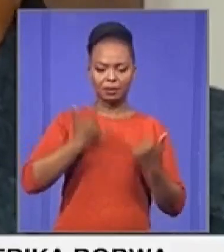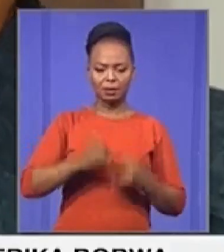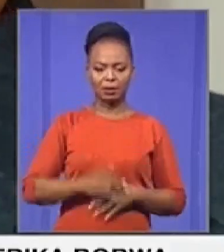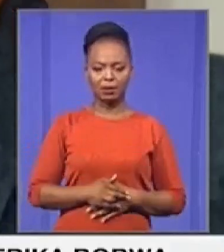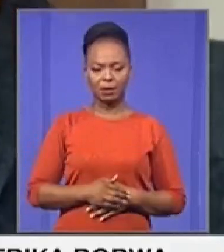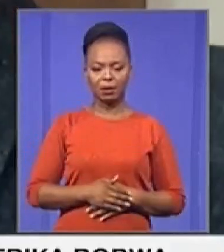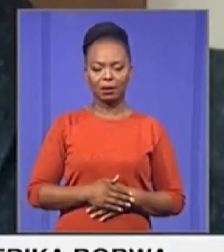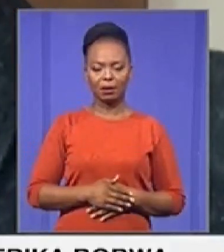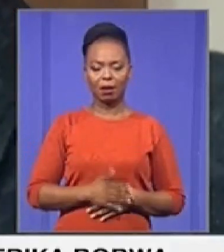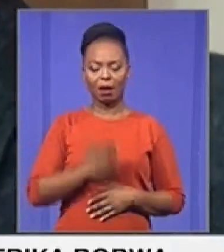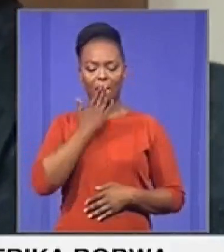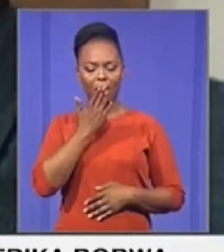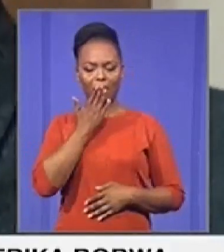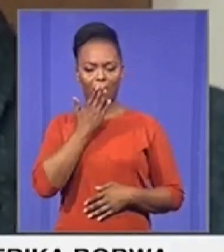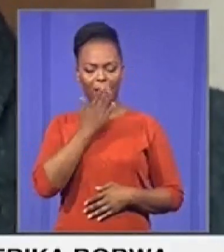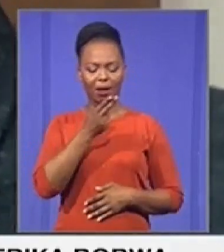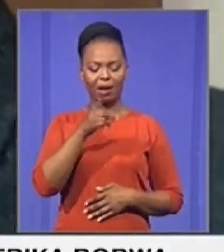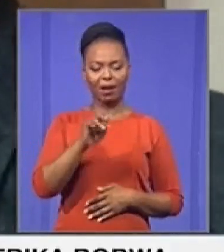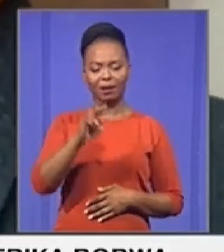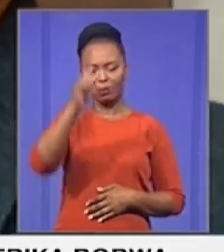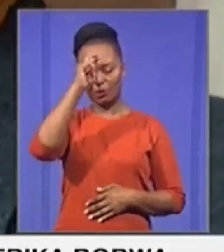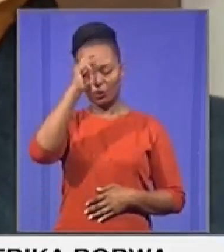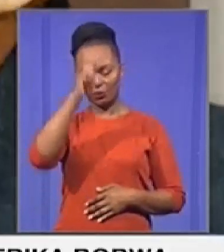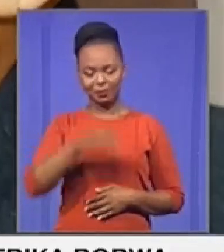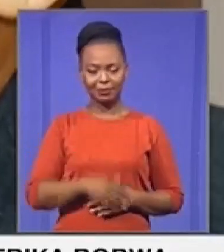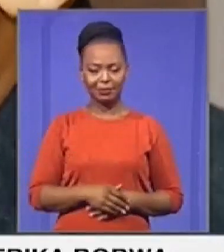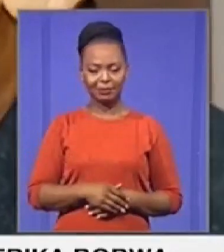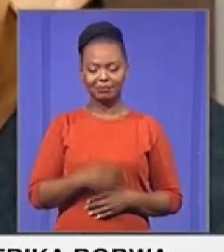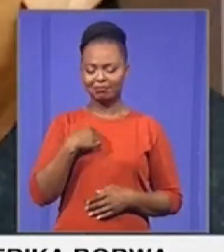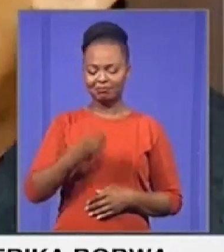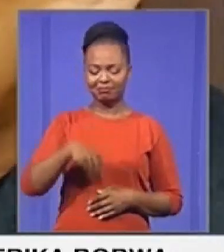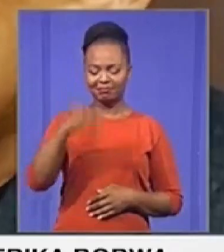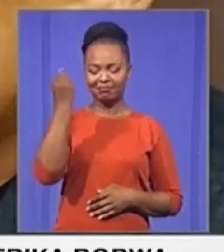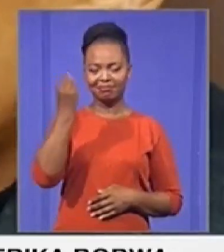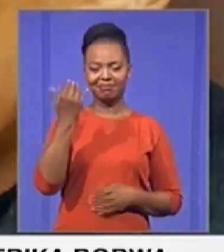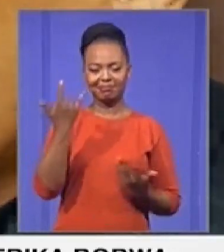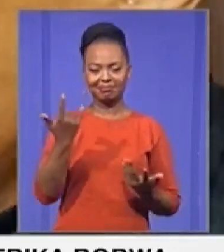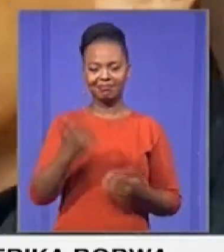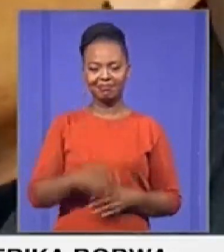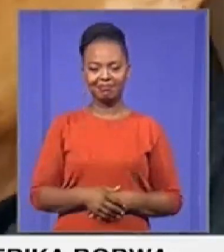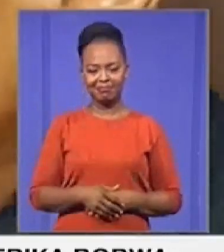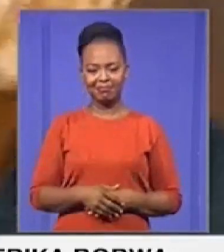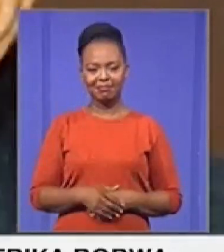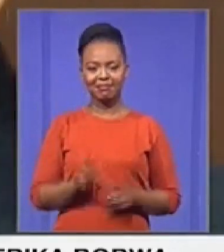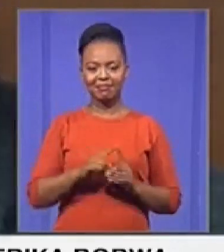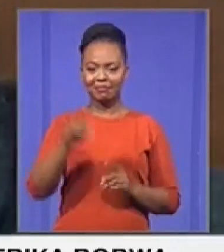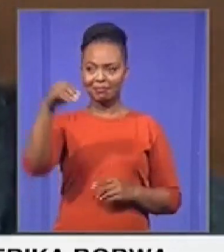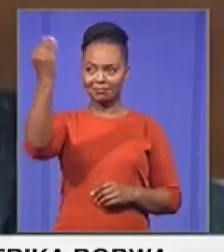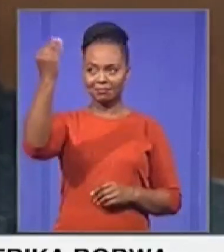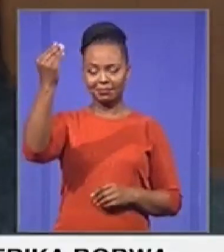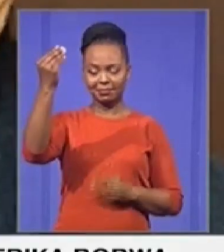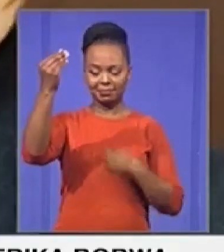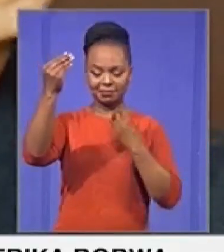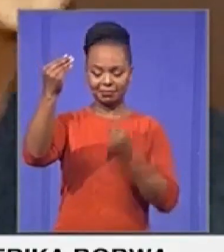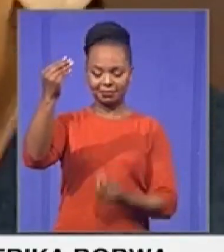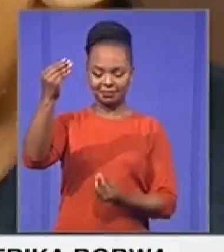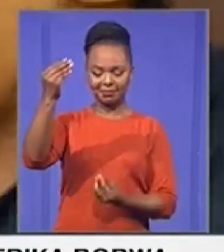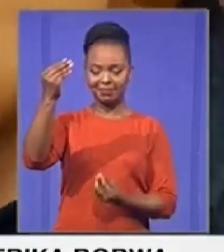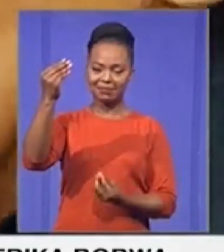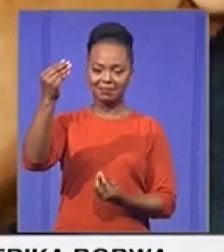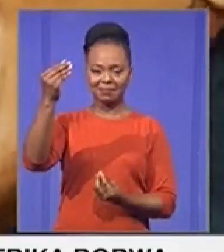"Ah, Harry boy!" And here I was, a grown man, and he was this older man,